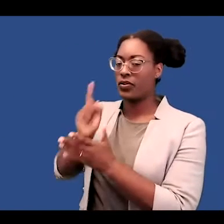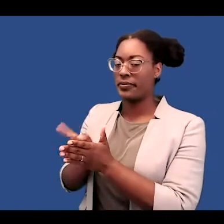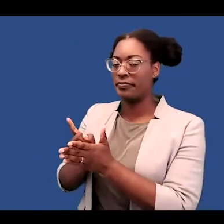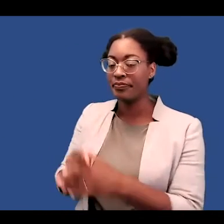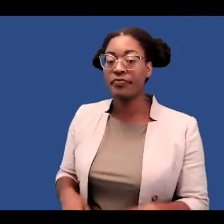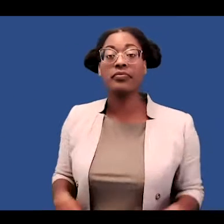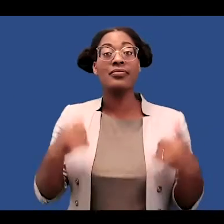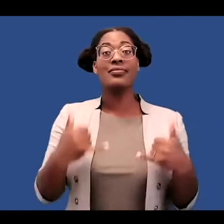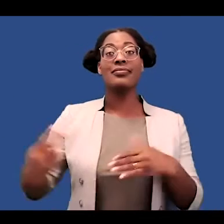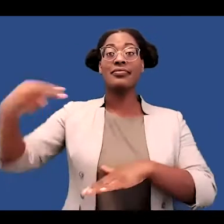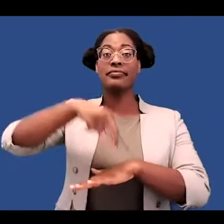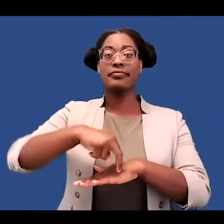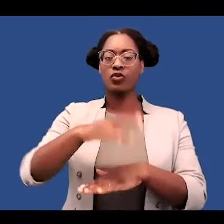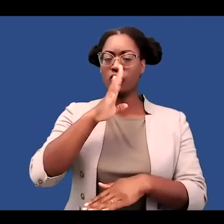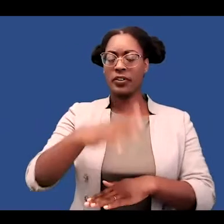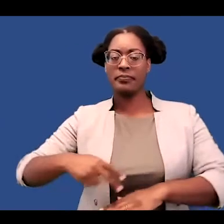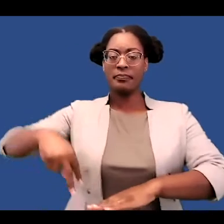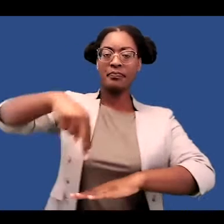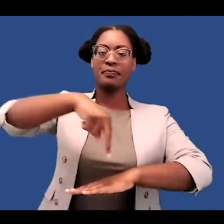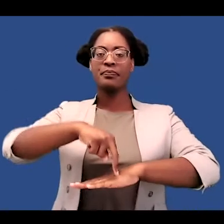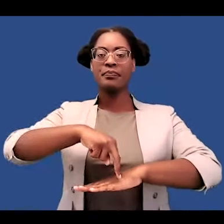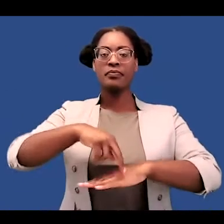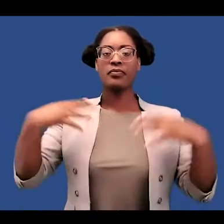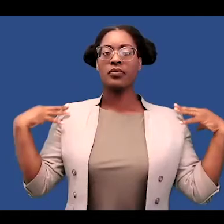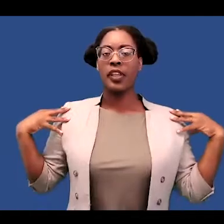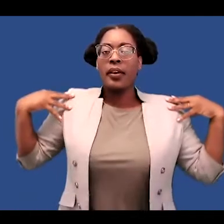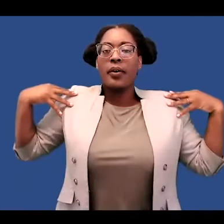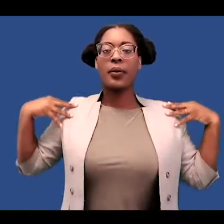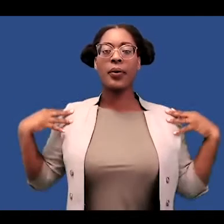and straight, relaxing in your shoulders, I want you to step your feet